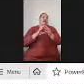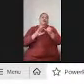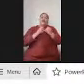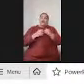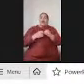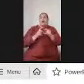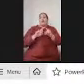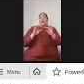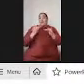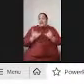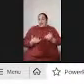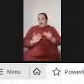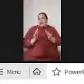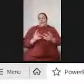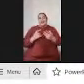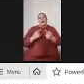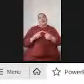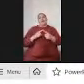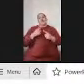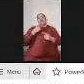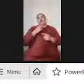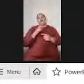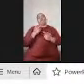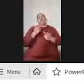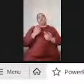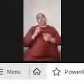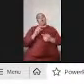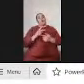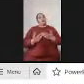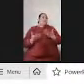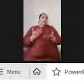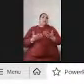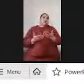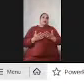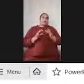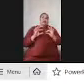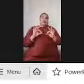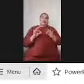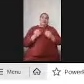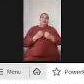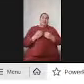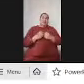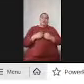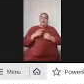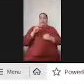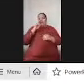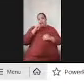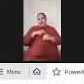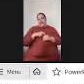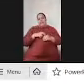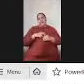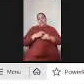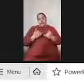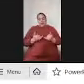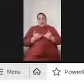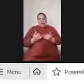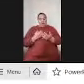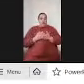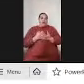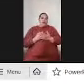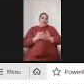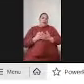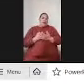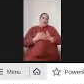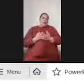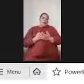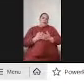now coming to the point where we're saying, you know what, maybe this is something that we have to, under the current economic